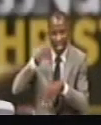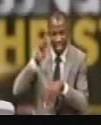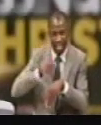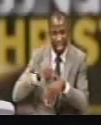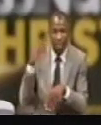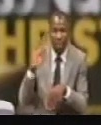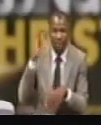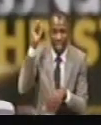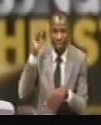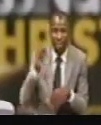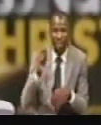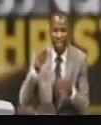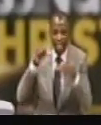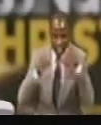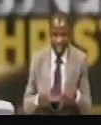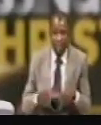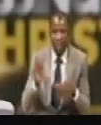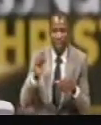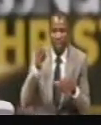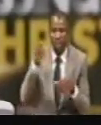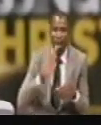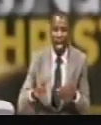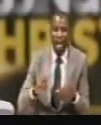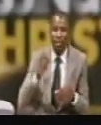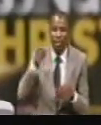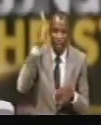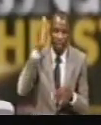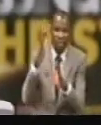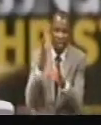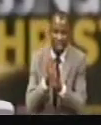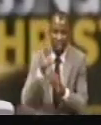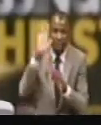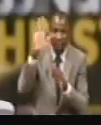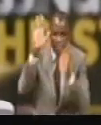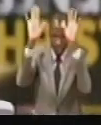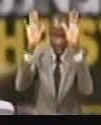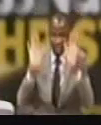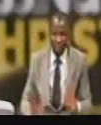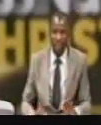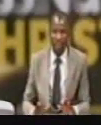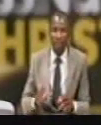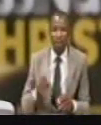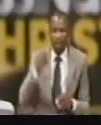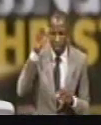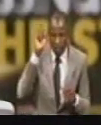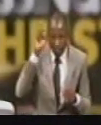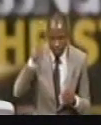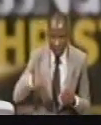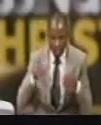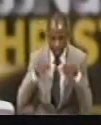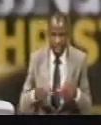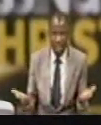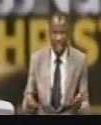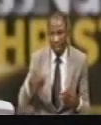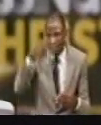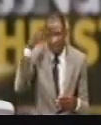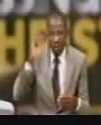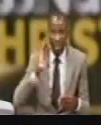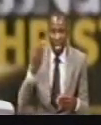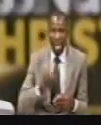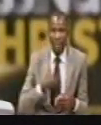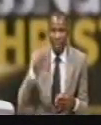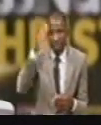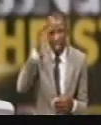of testimony, remain where you are. You will receive your miracle. We must remain where we